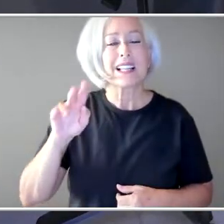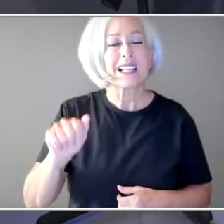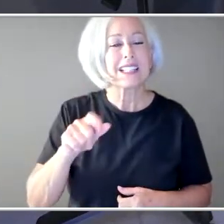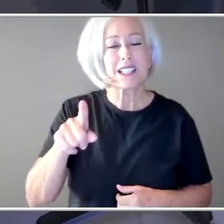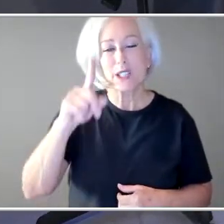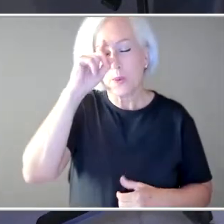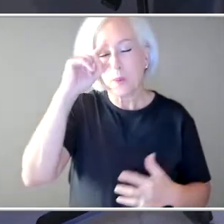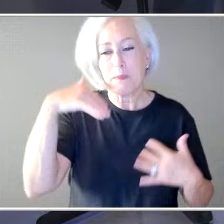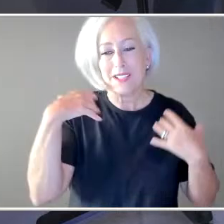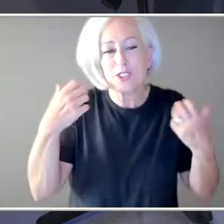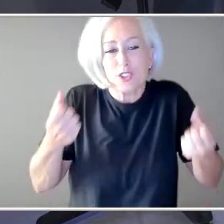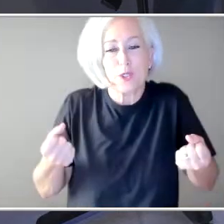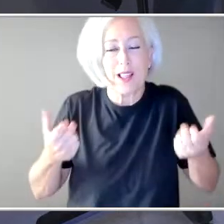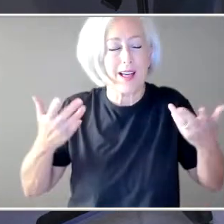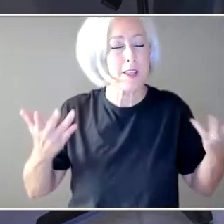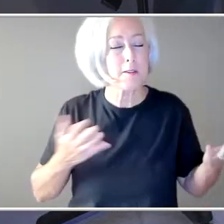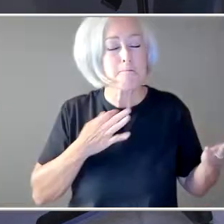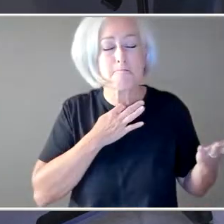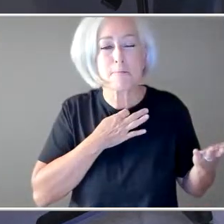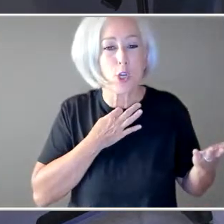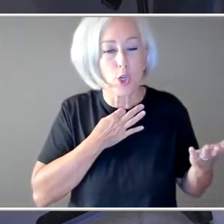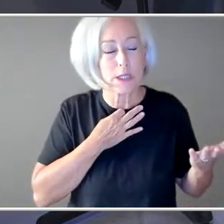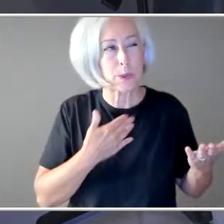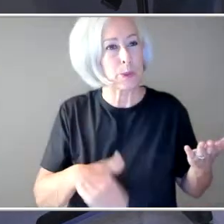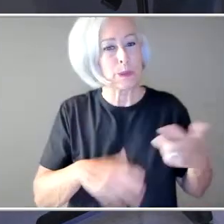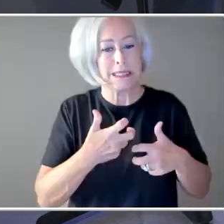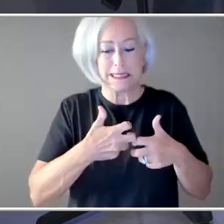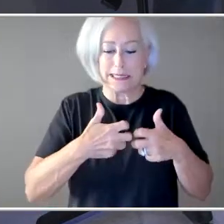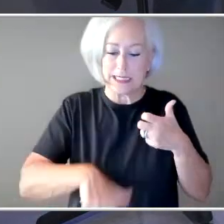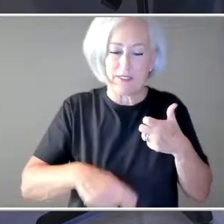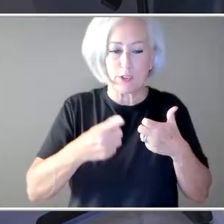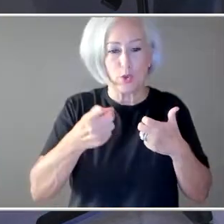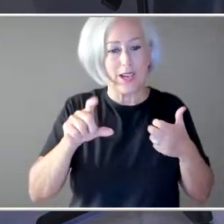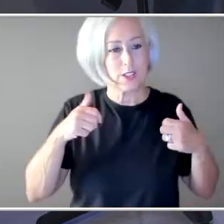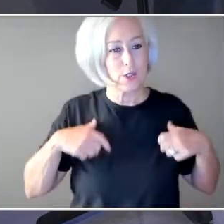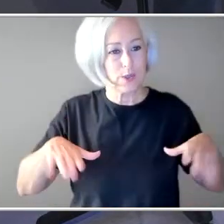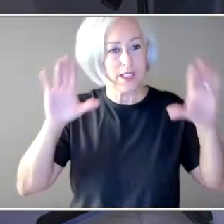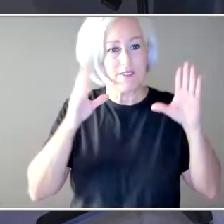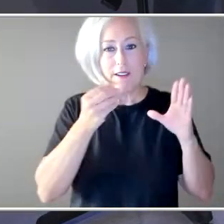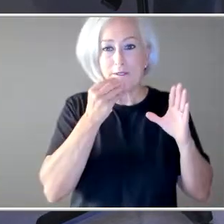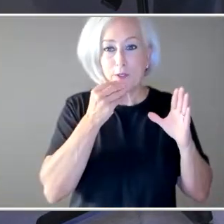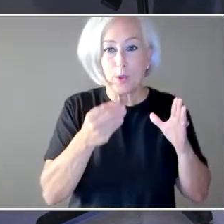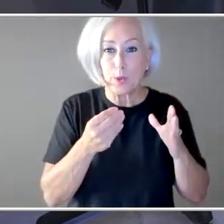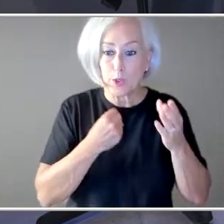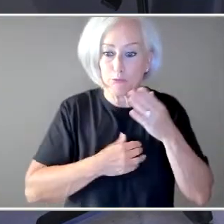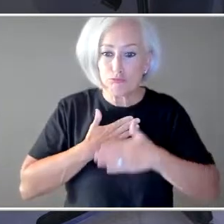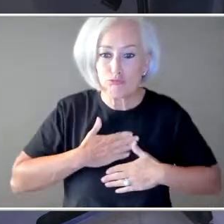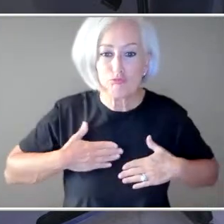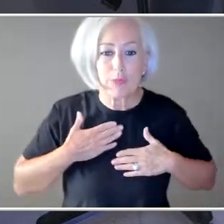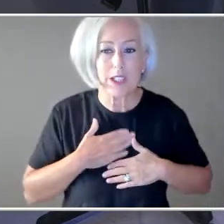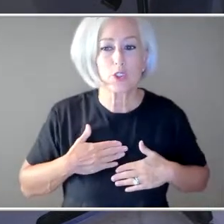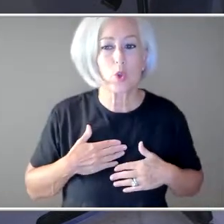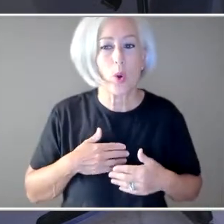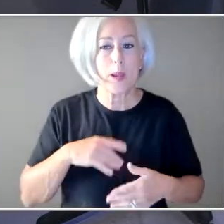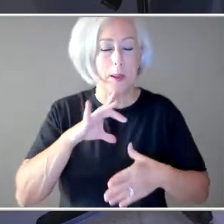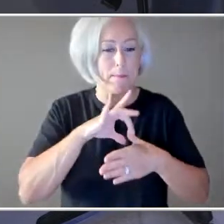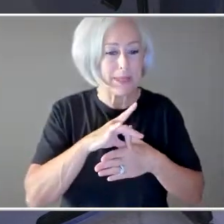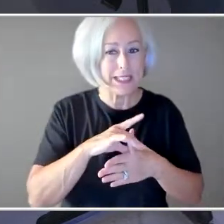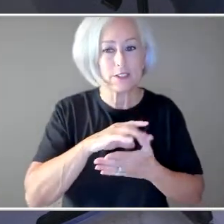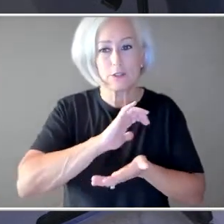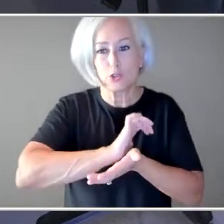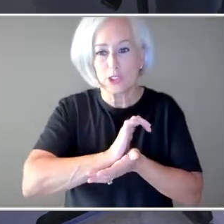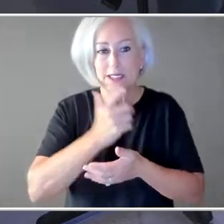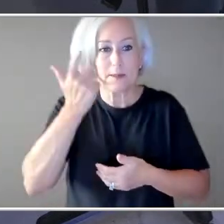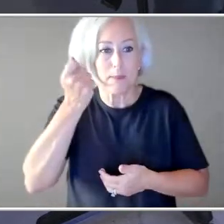because it's tough. You're having to give up foods you love and easy access foods like meat and cheese and milk, and then you have to give up your